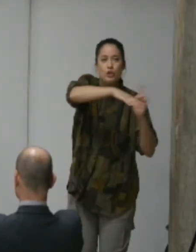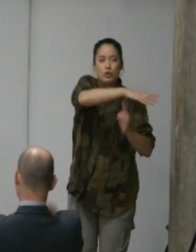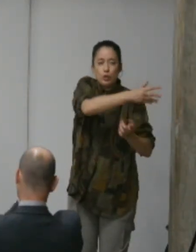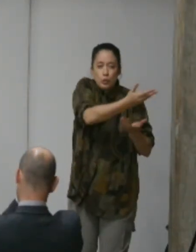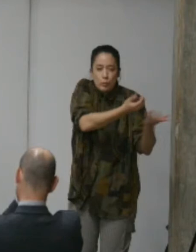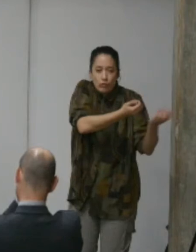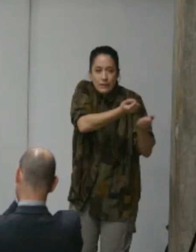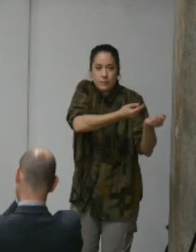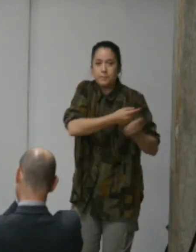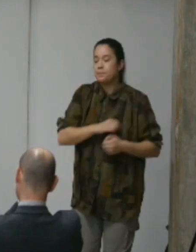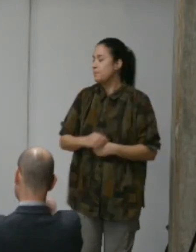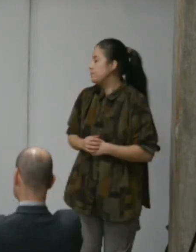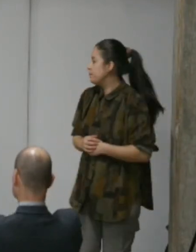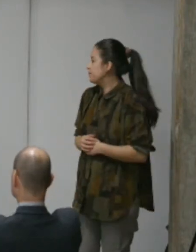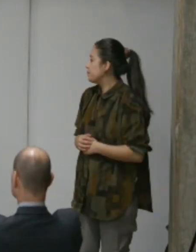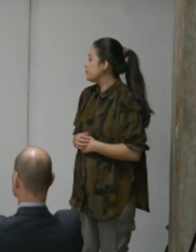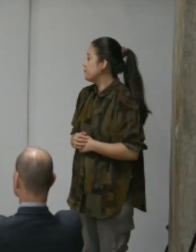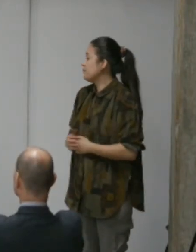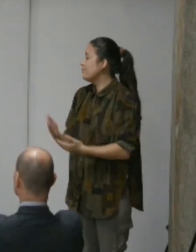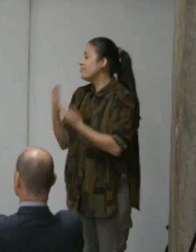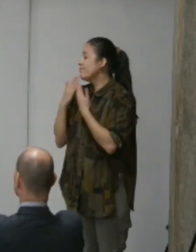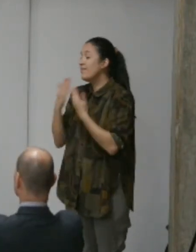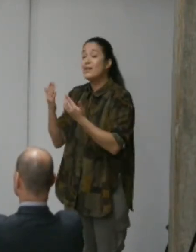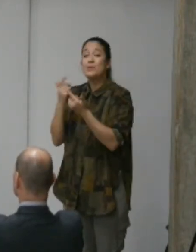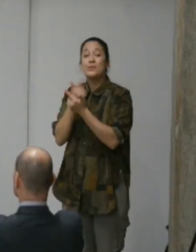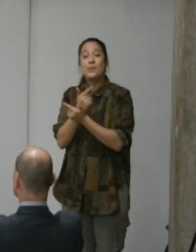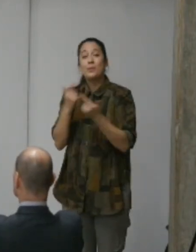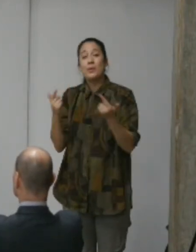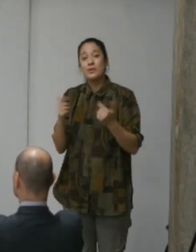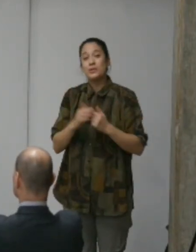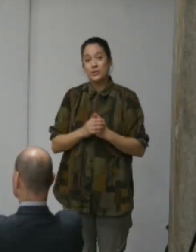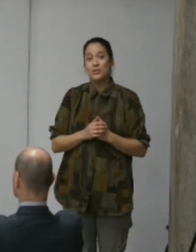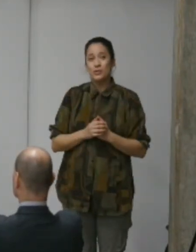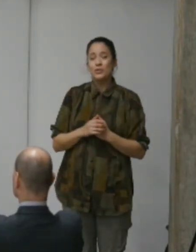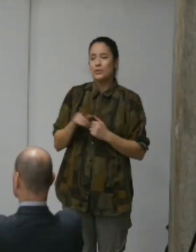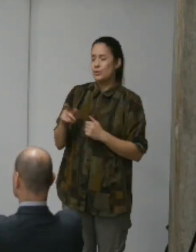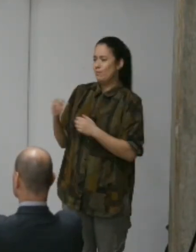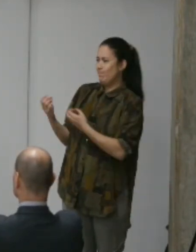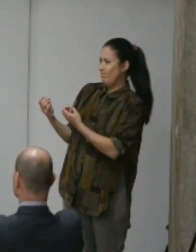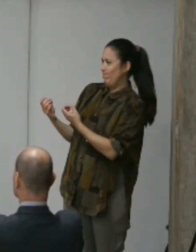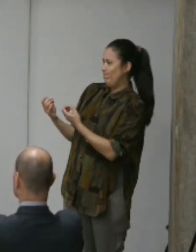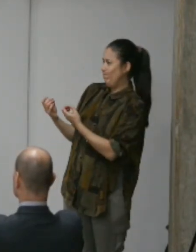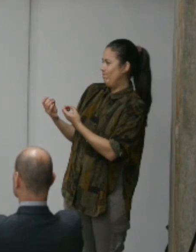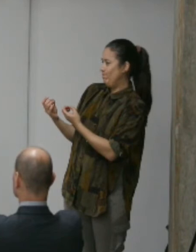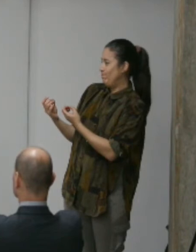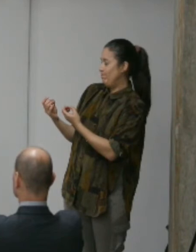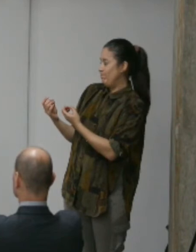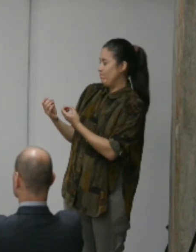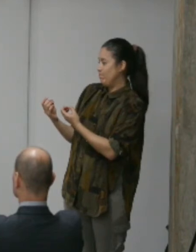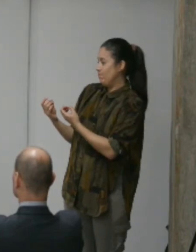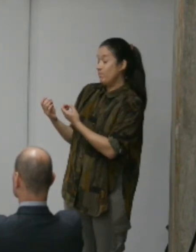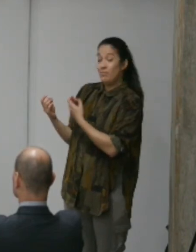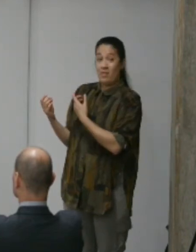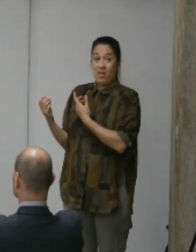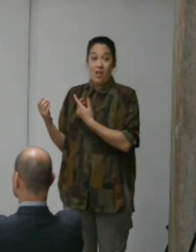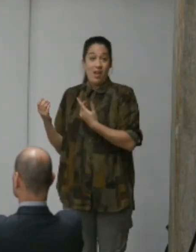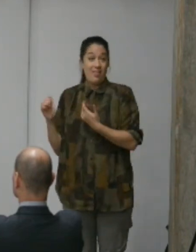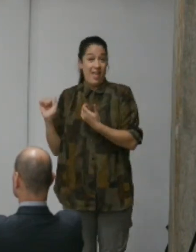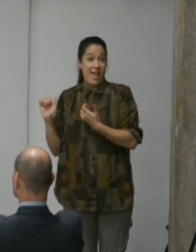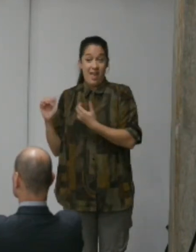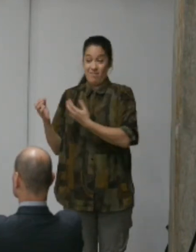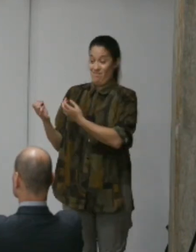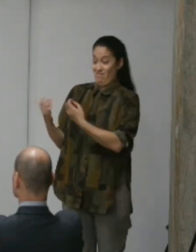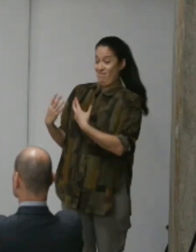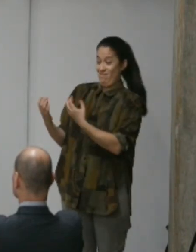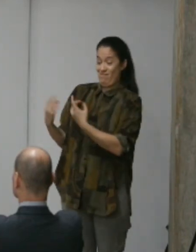Thank you all so much. So now we're going to move into, as I mentioned, I asked each speaker what question would they